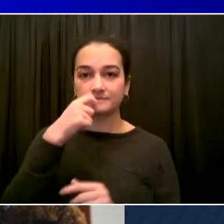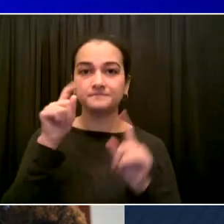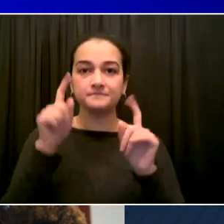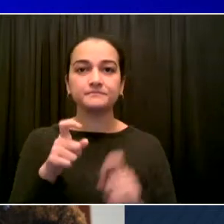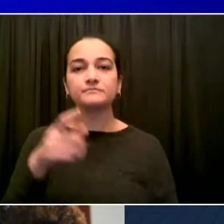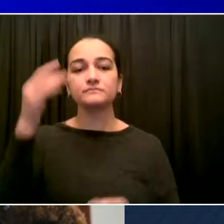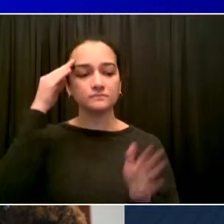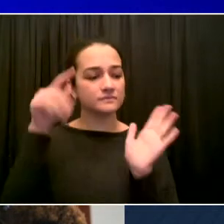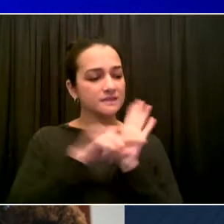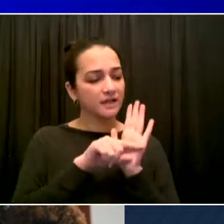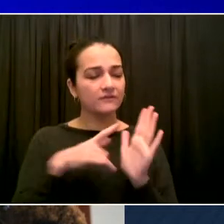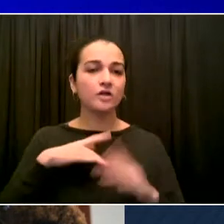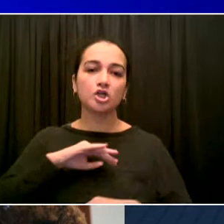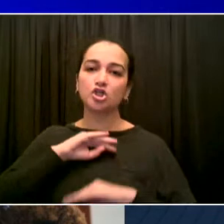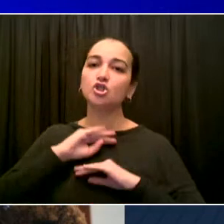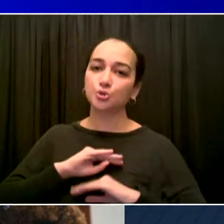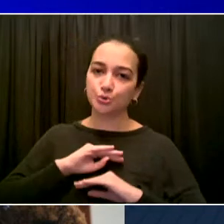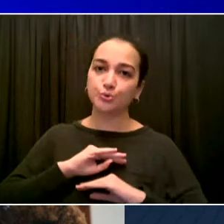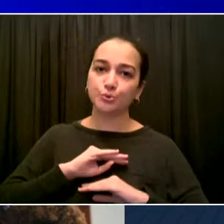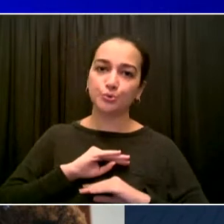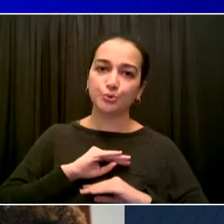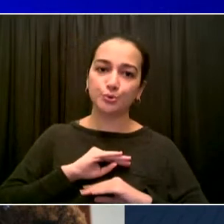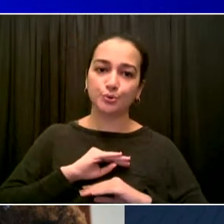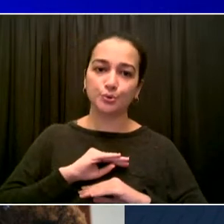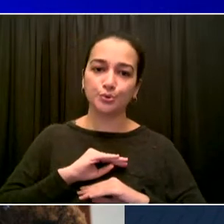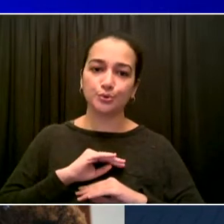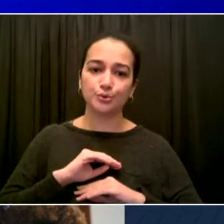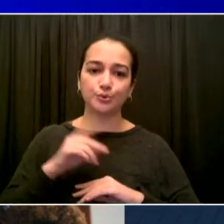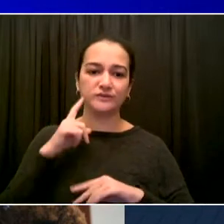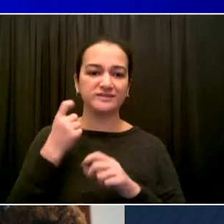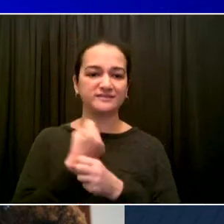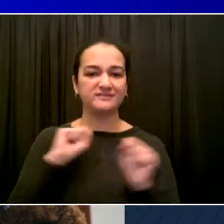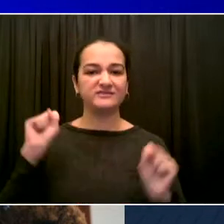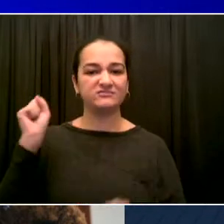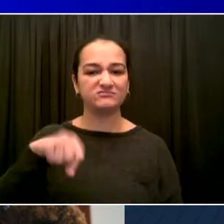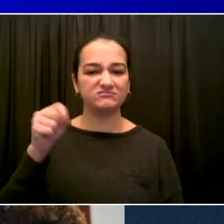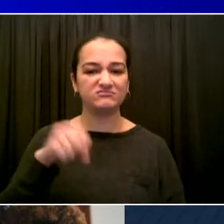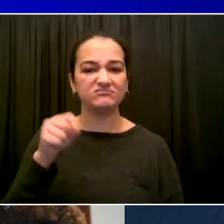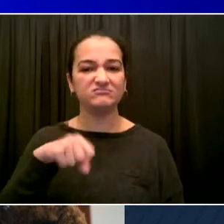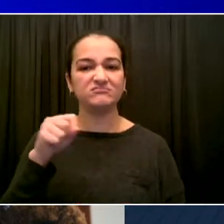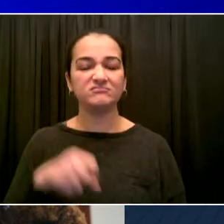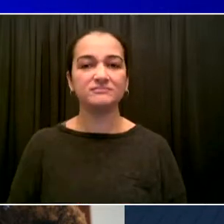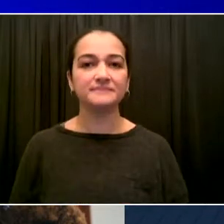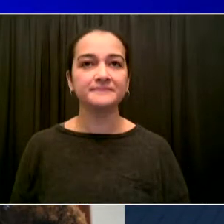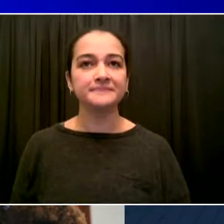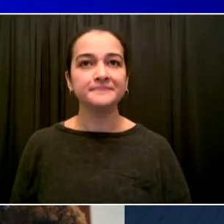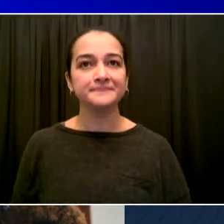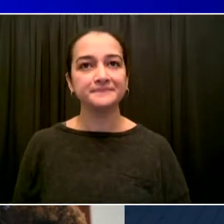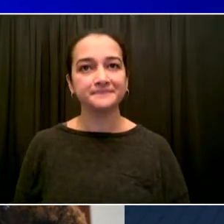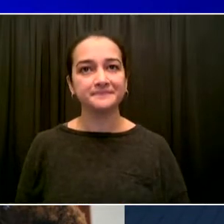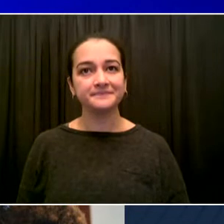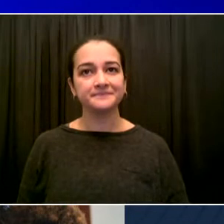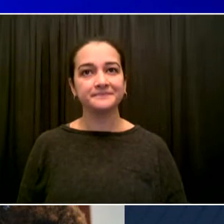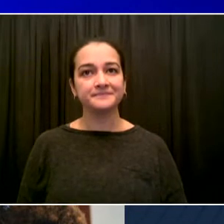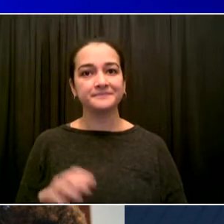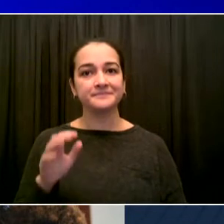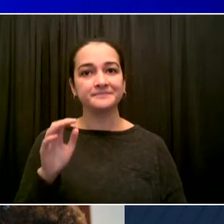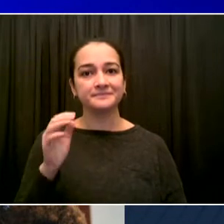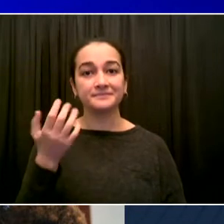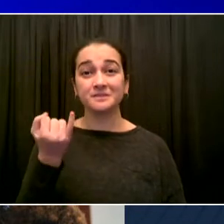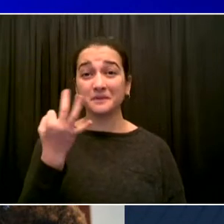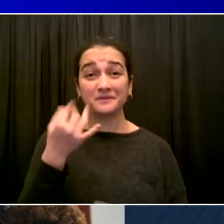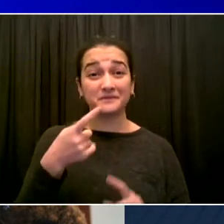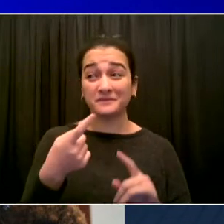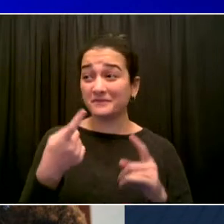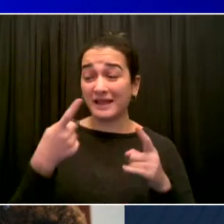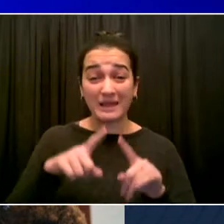forbid, if you get a positive test, you know what to do about it. Getting tested ahead of events makes a lot of sense this time of year.